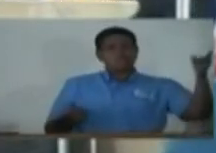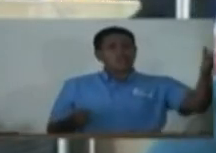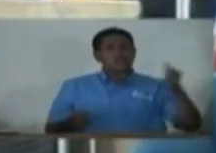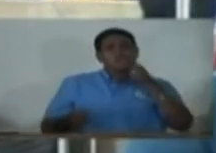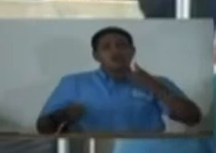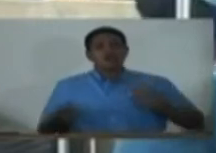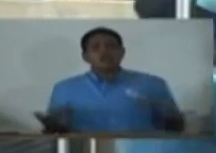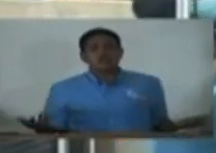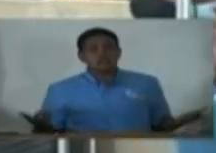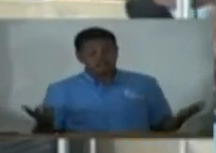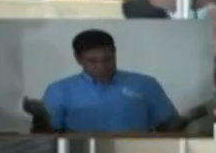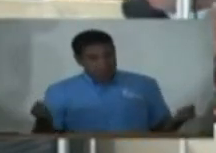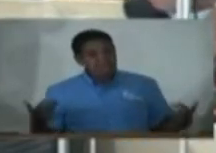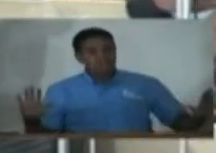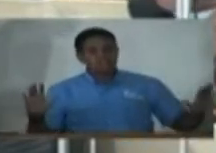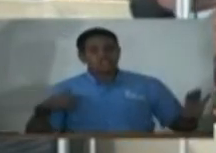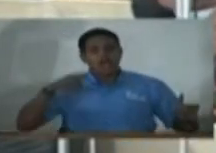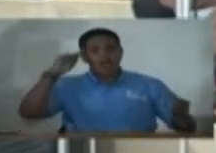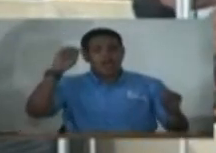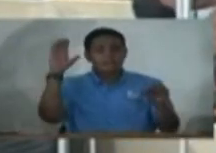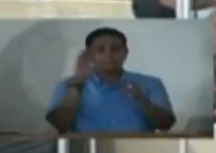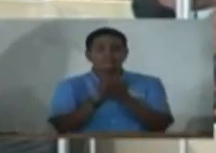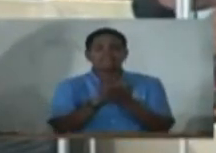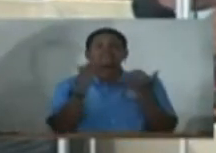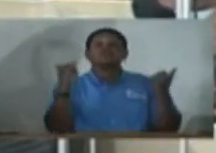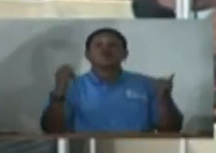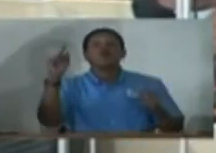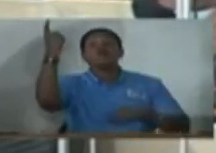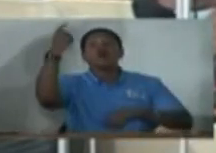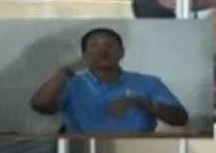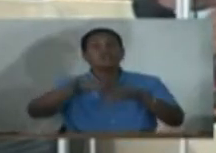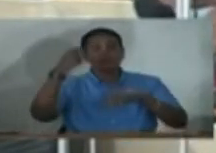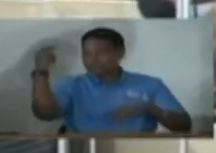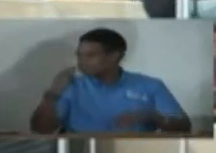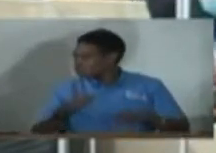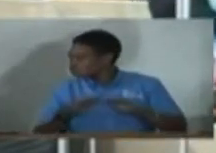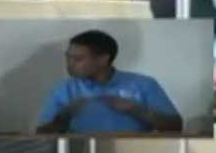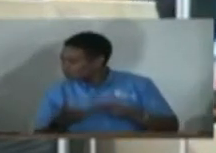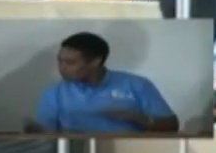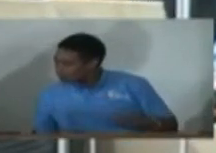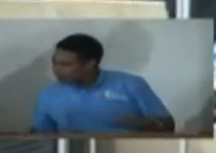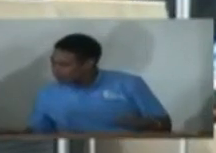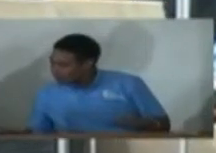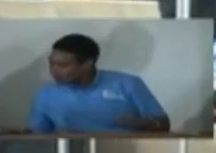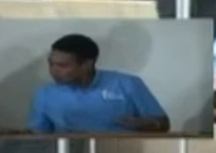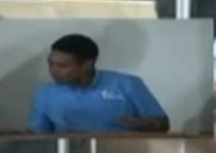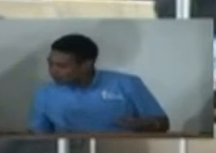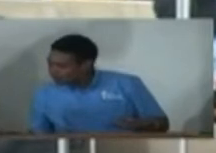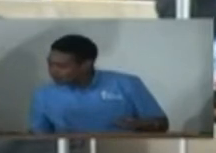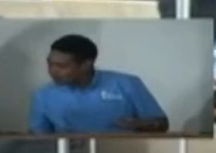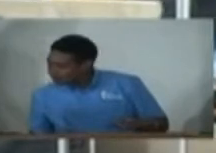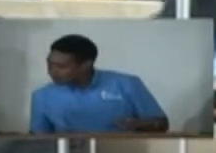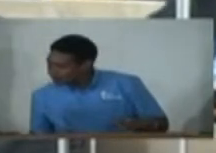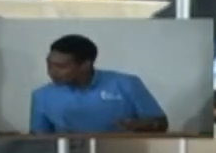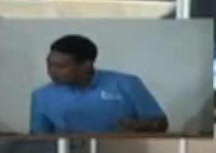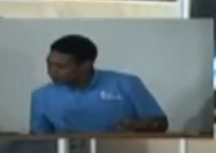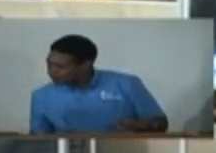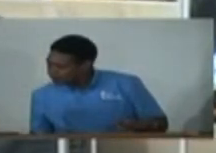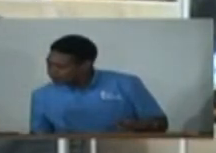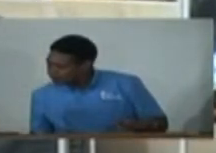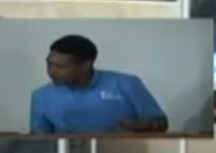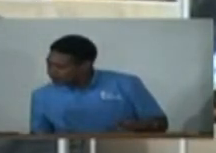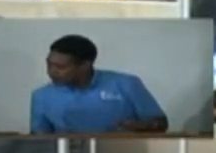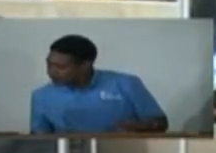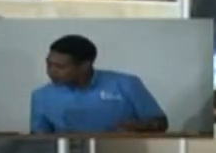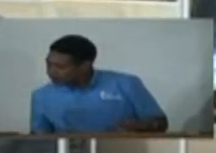I believe it is a watershed period in our history that Jamaicans must come into the formal system. Make yourself